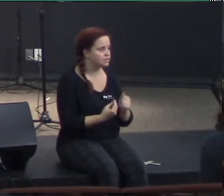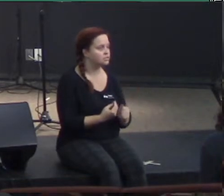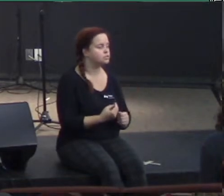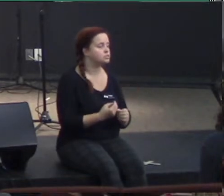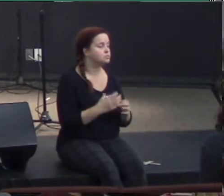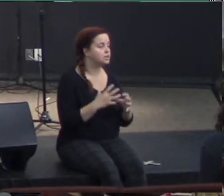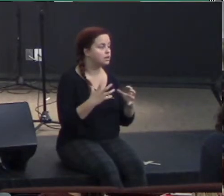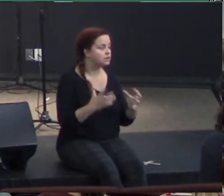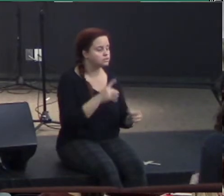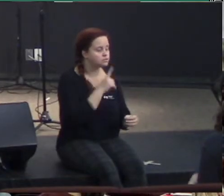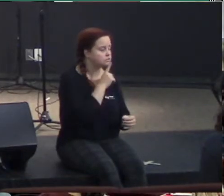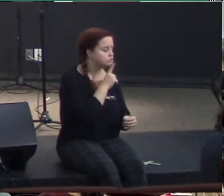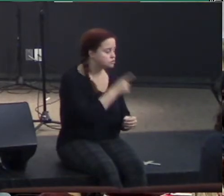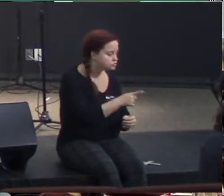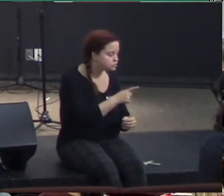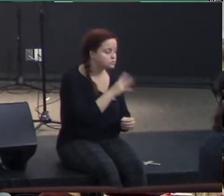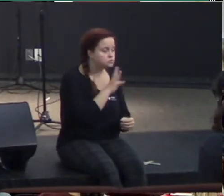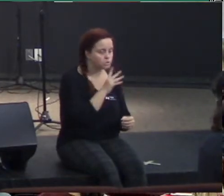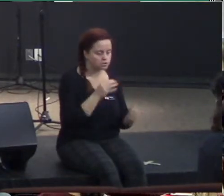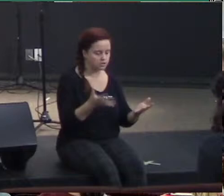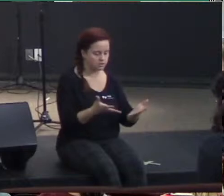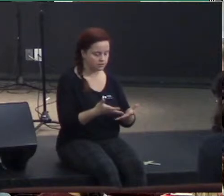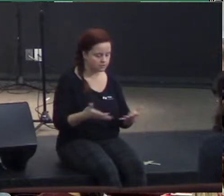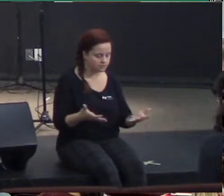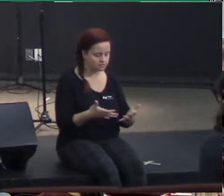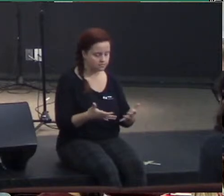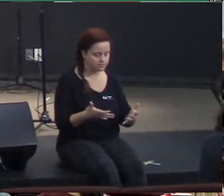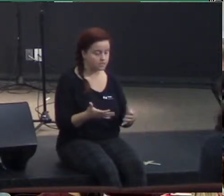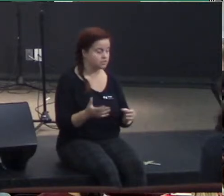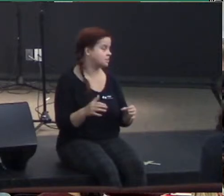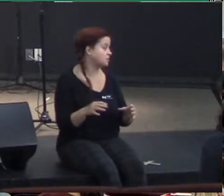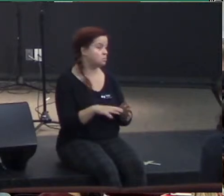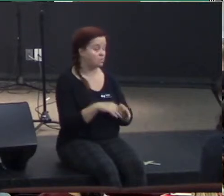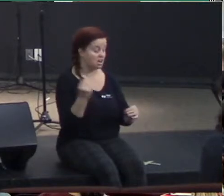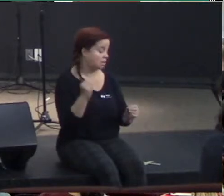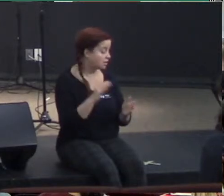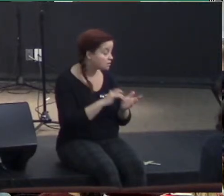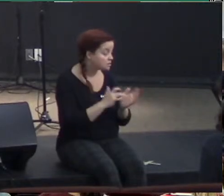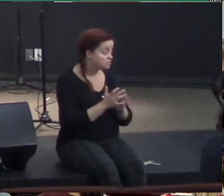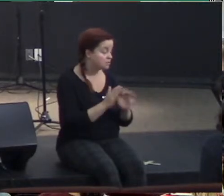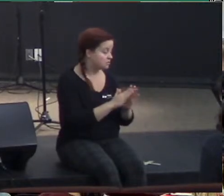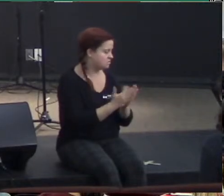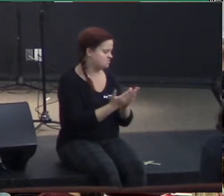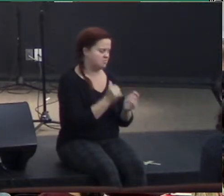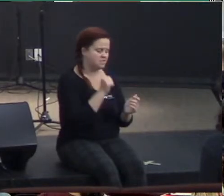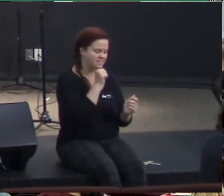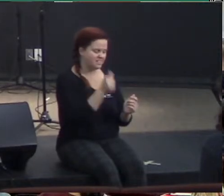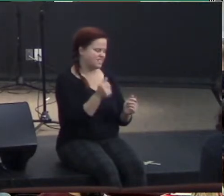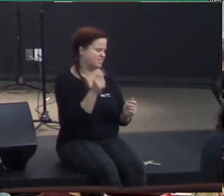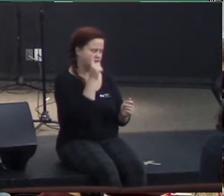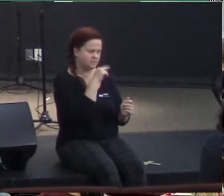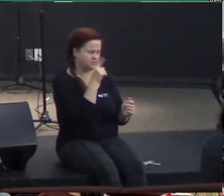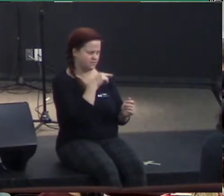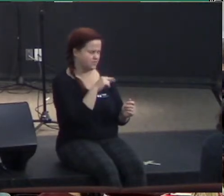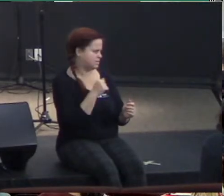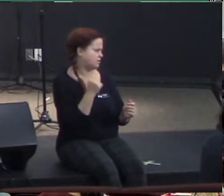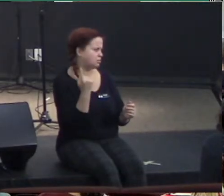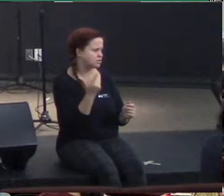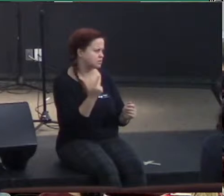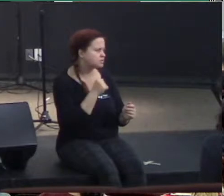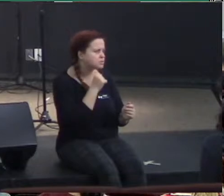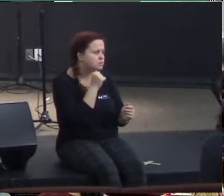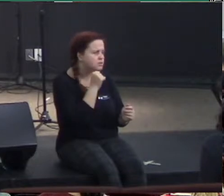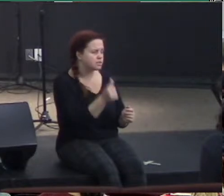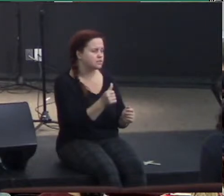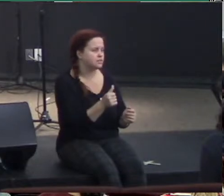here. So much truth that you kind of go, man, right out of the pages of the Bible, we're not going to pretend we're something we're not. Away from me, Lord.